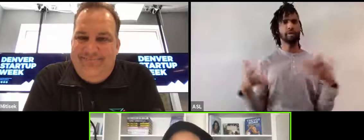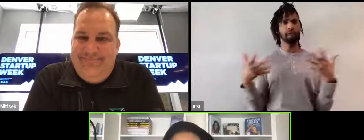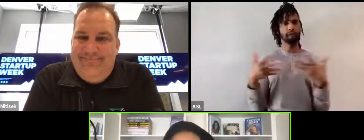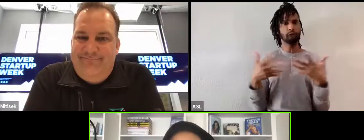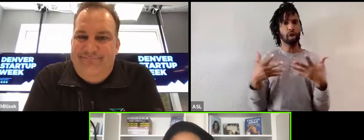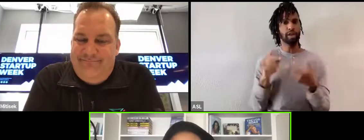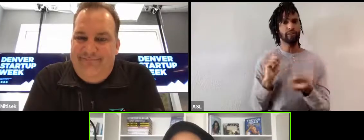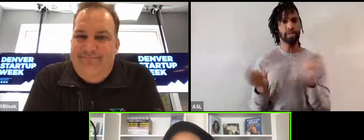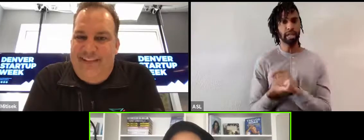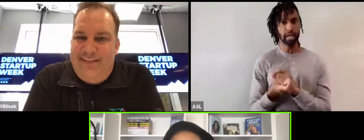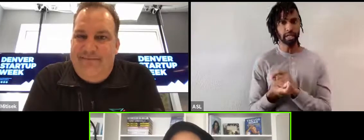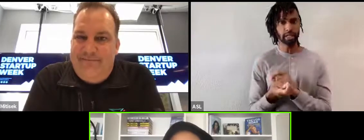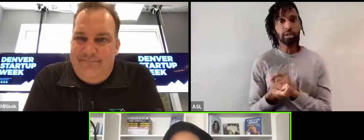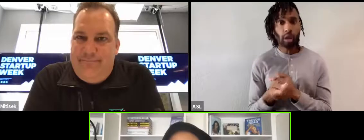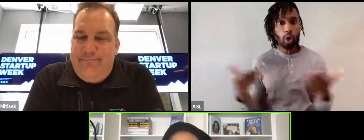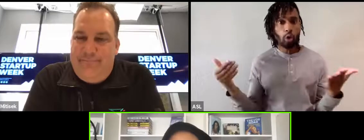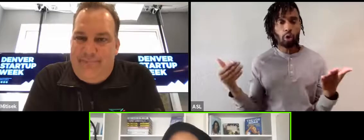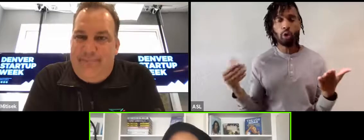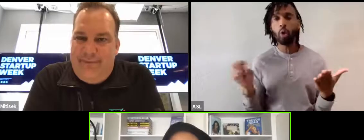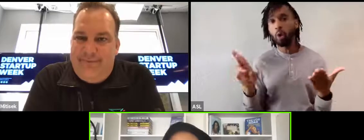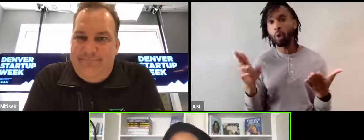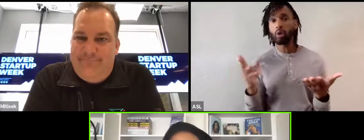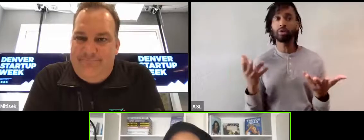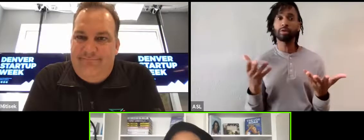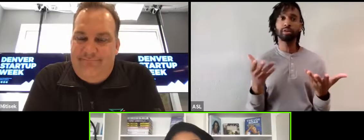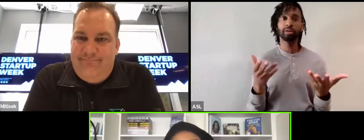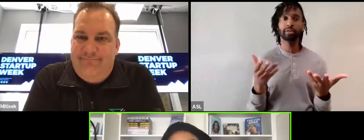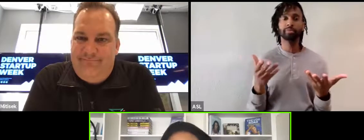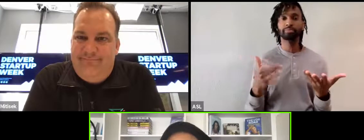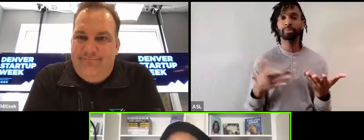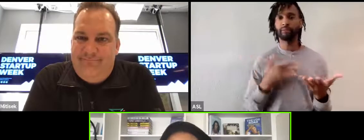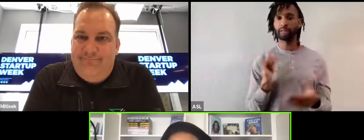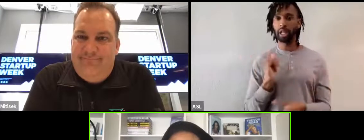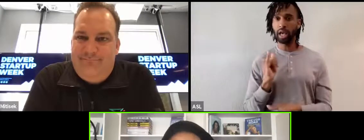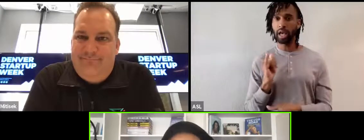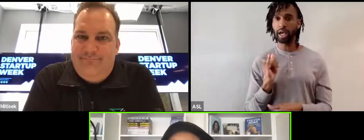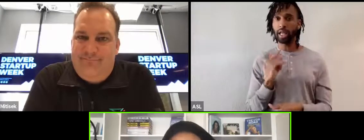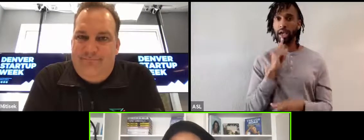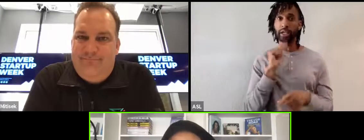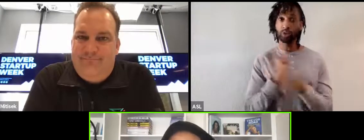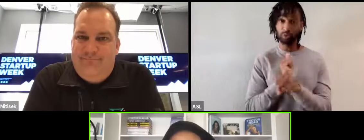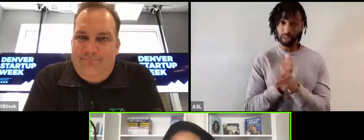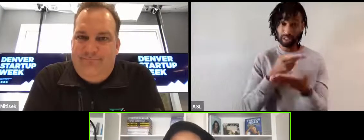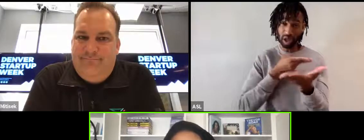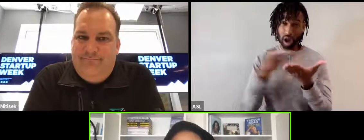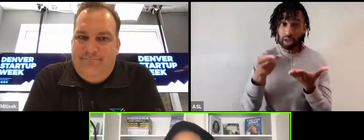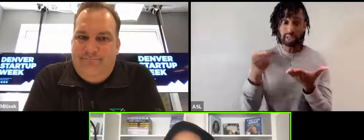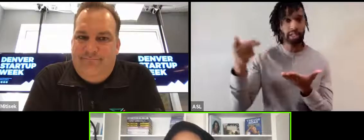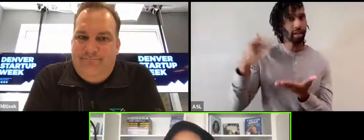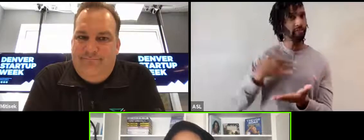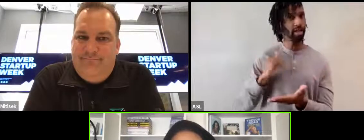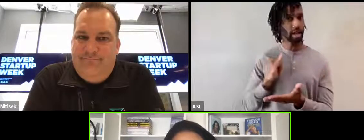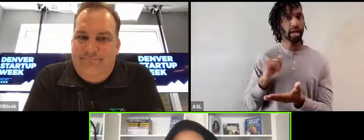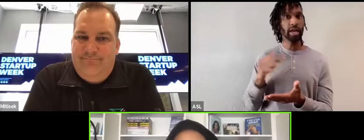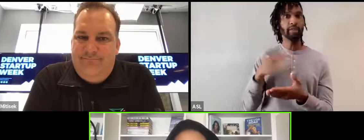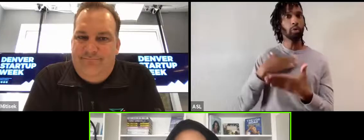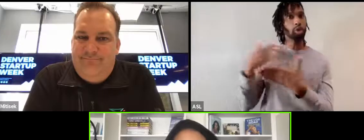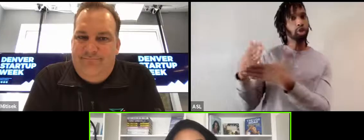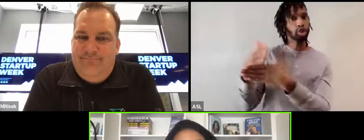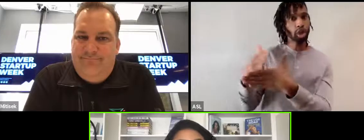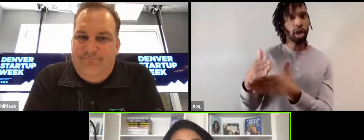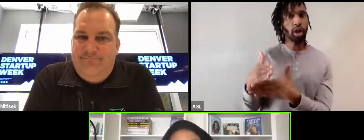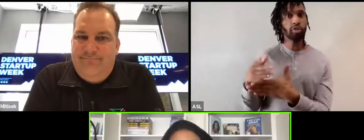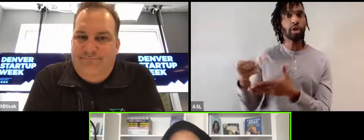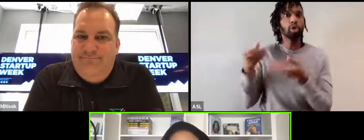of change, or if they're simply like, they feel like literally and honestly feel like if they were to share, they